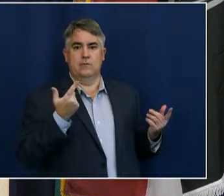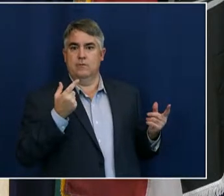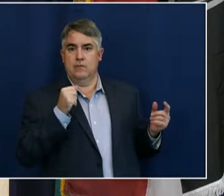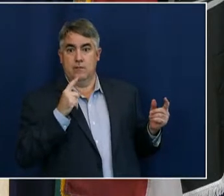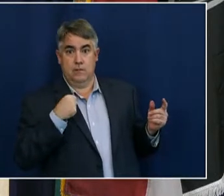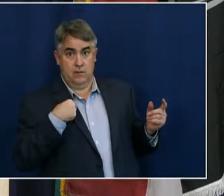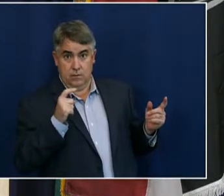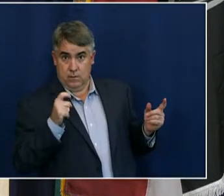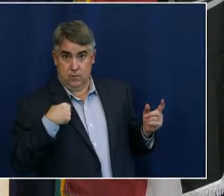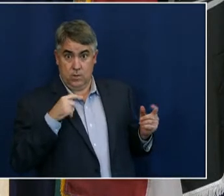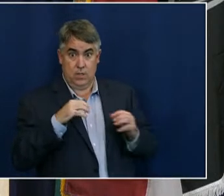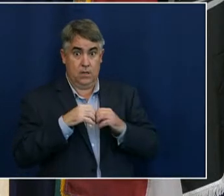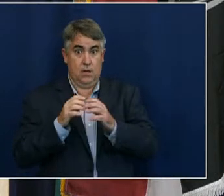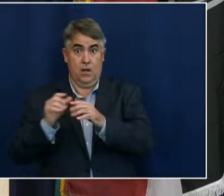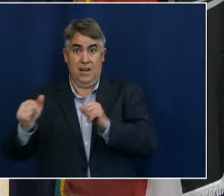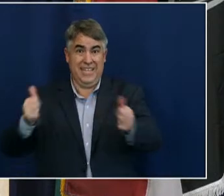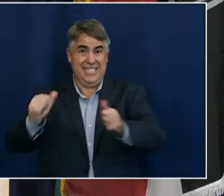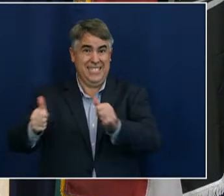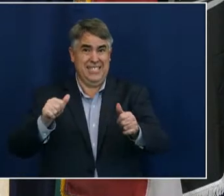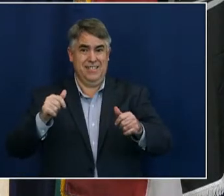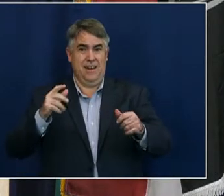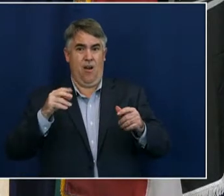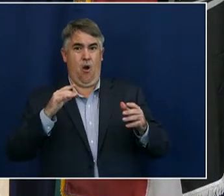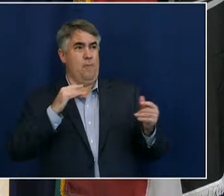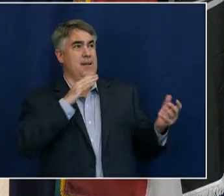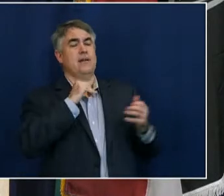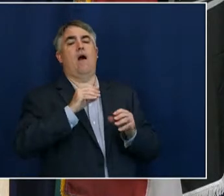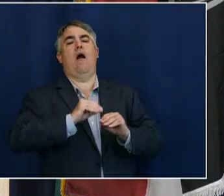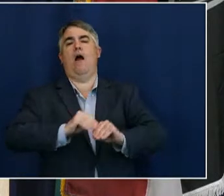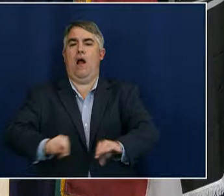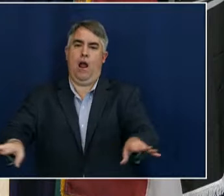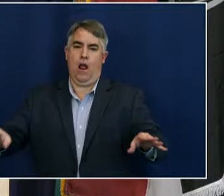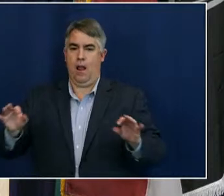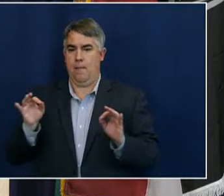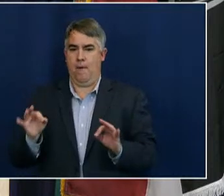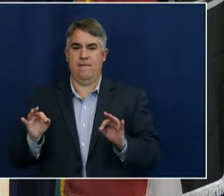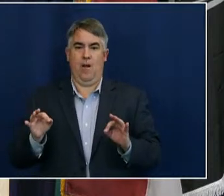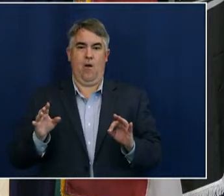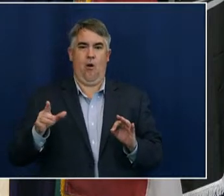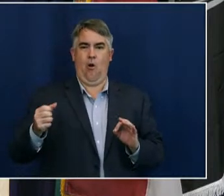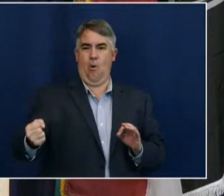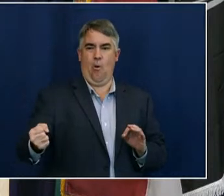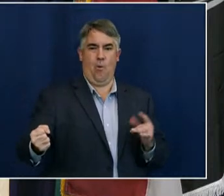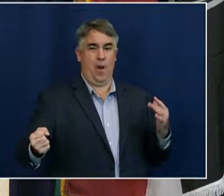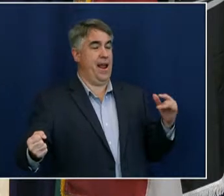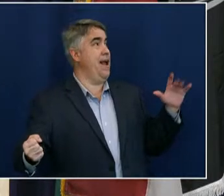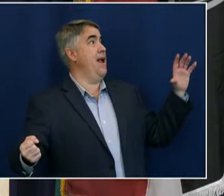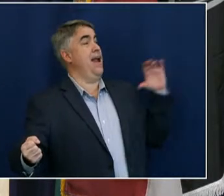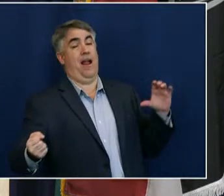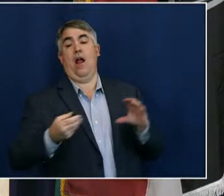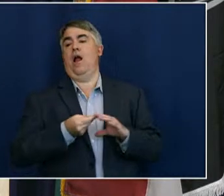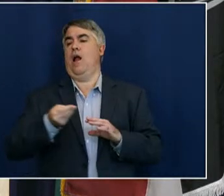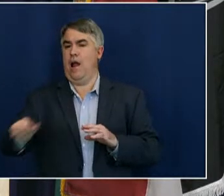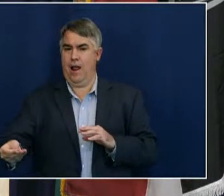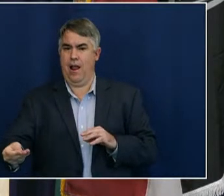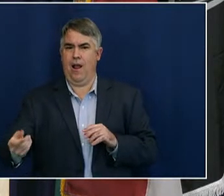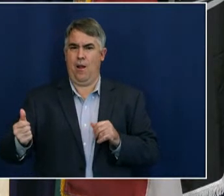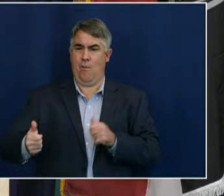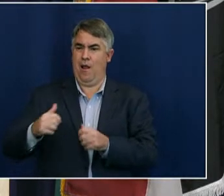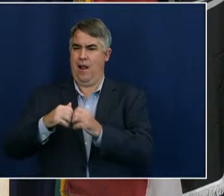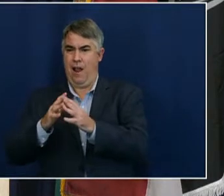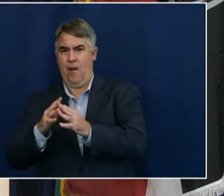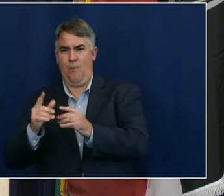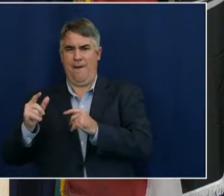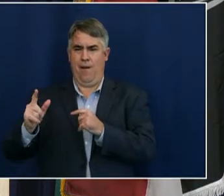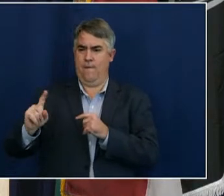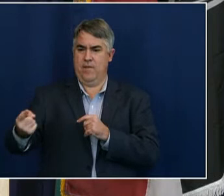vaccines that could be going in people's arms and ready. Or do you build out the distribution network with the hope and belief that it will come? And so I can't tell you with any